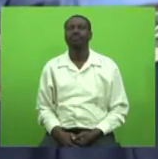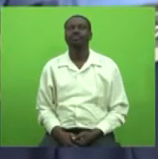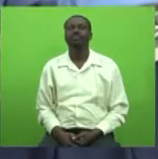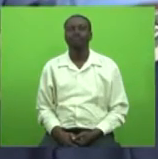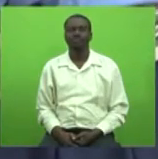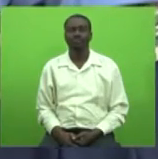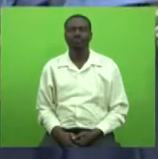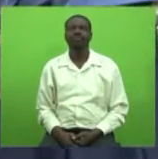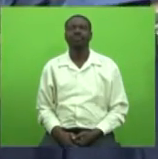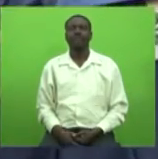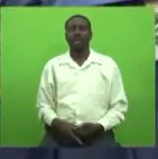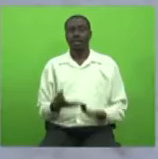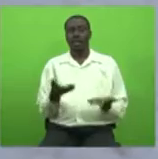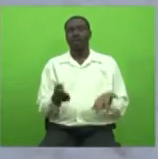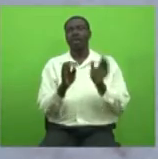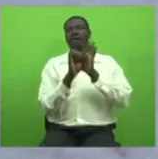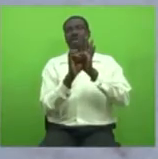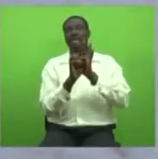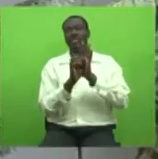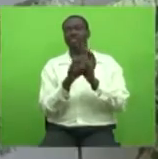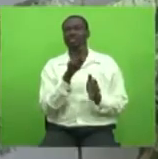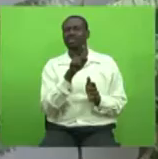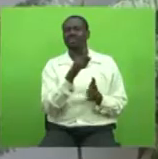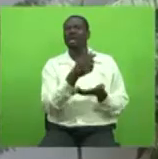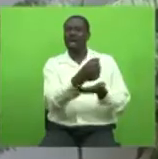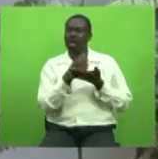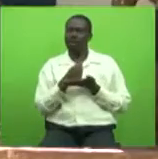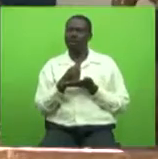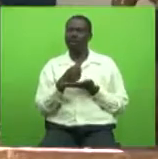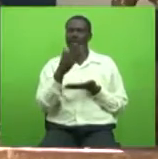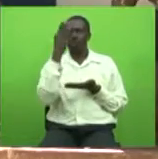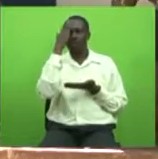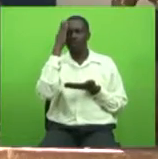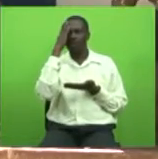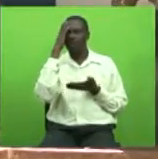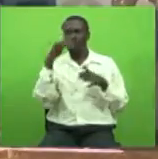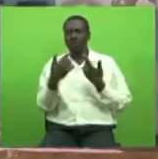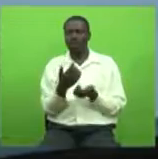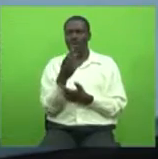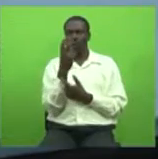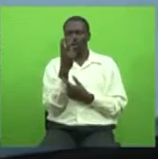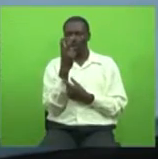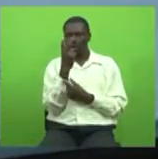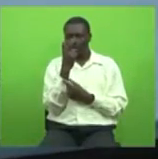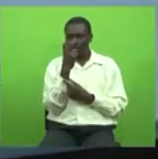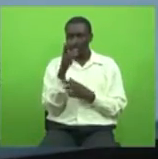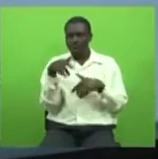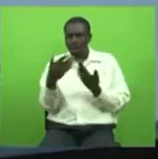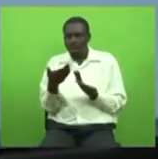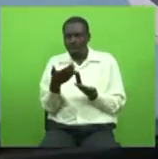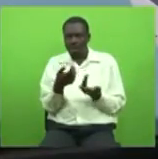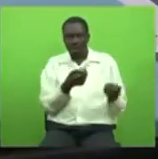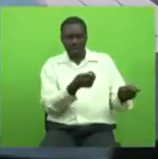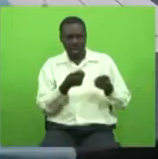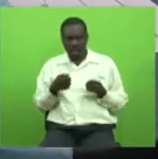Evidence linking the suspect with a sexual offense is mainly the work of the police, but the health practitioner